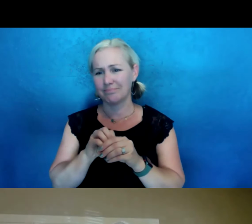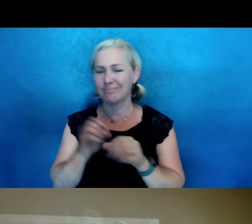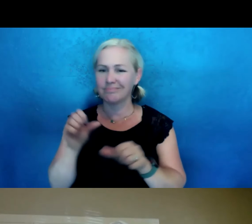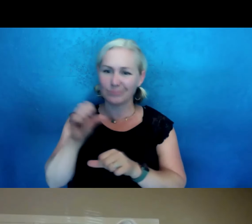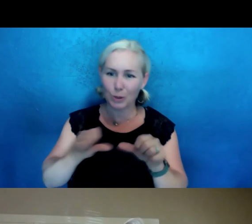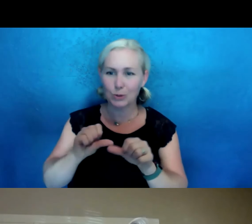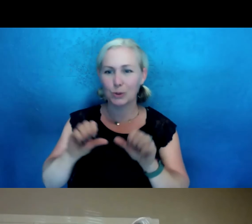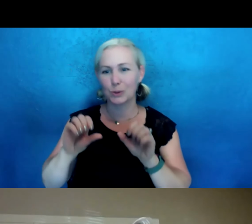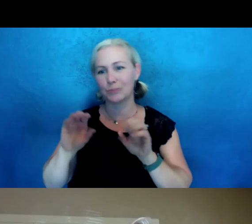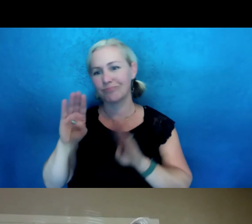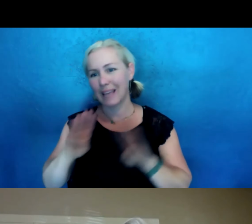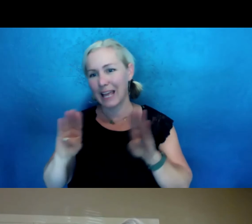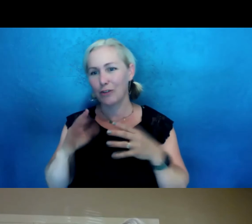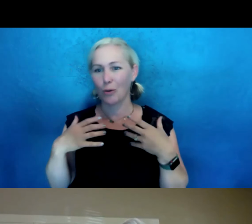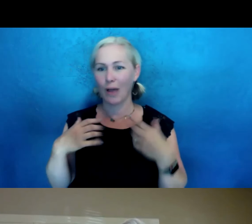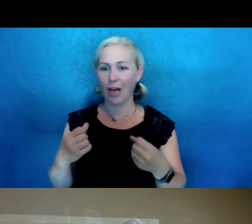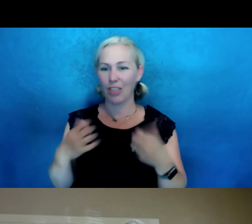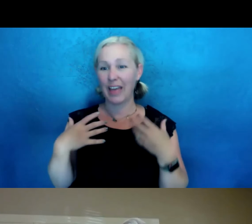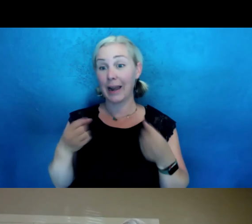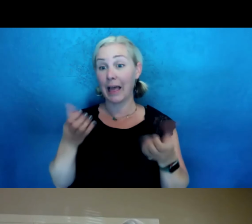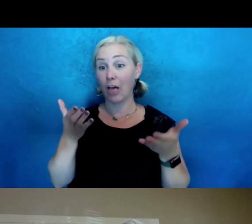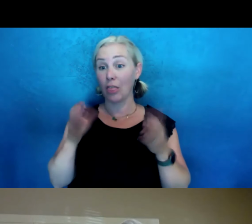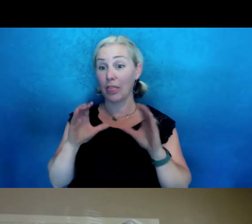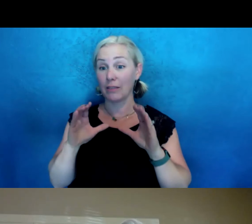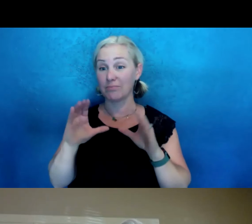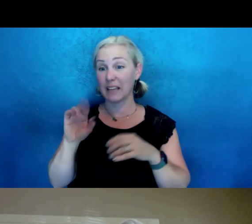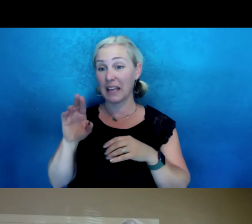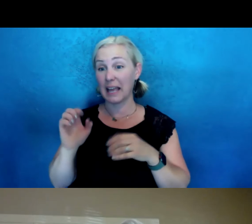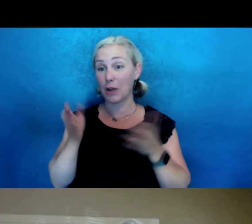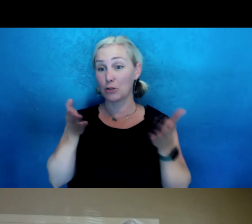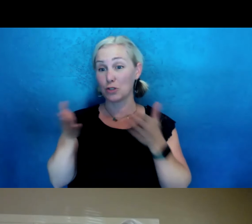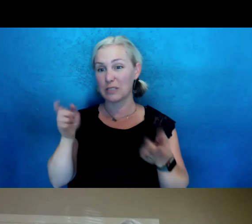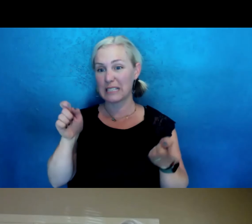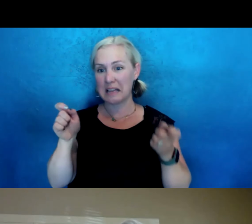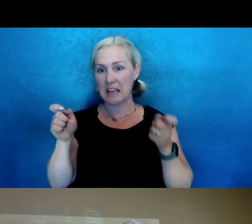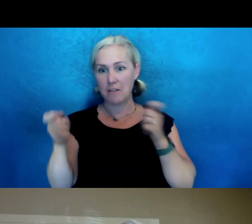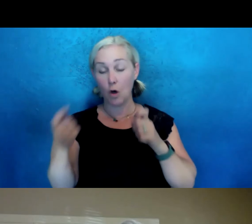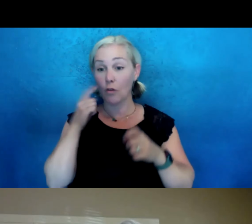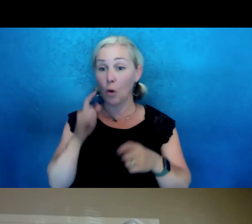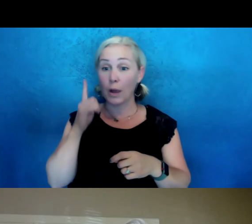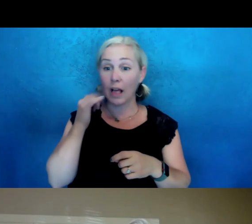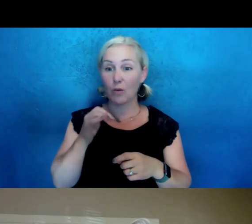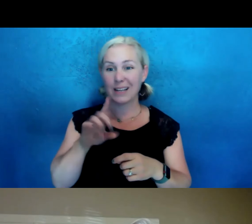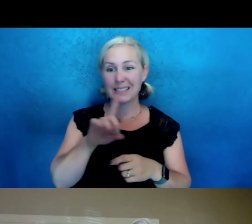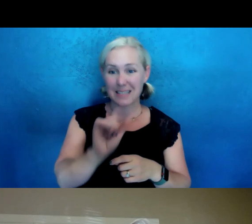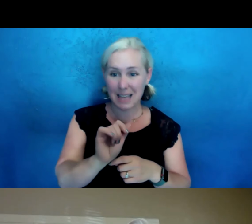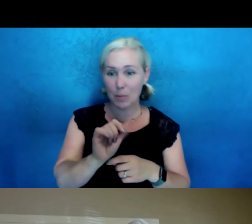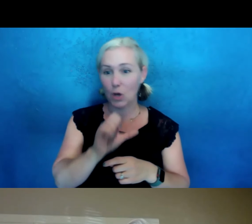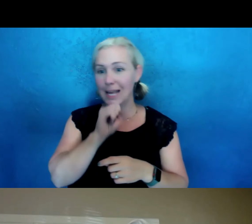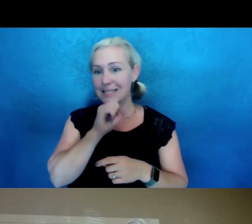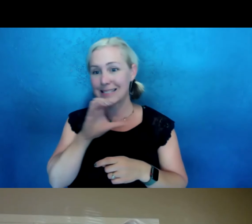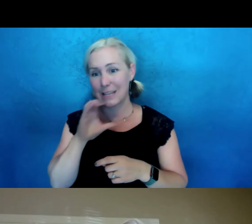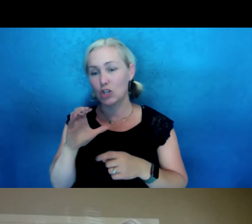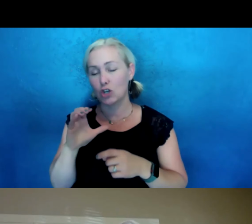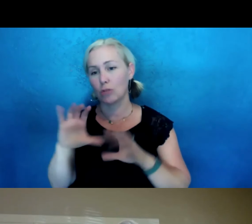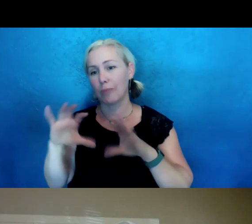health and healthcare services evolve for California's disabled and senior populations. So